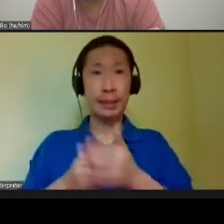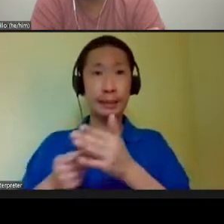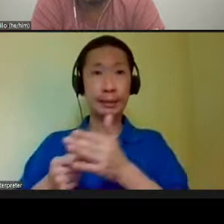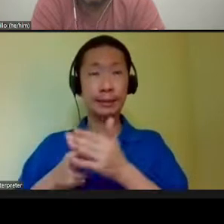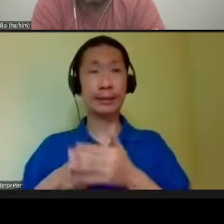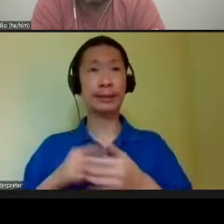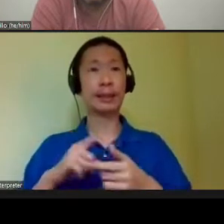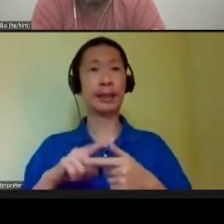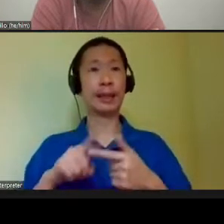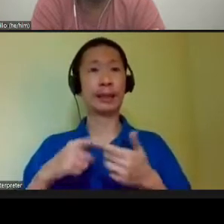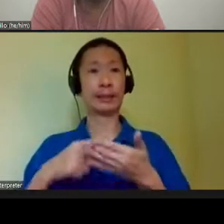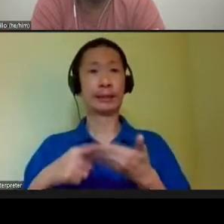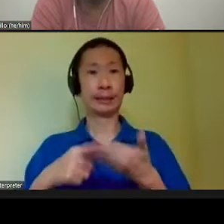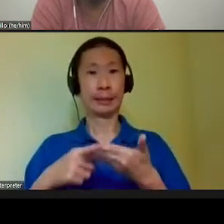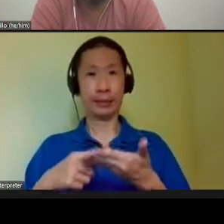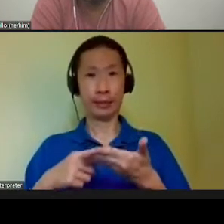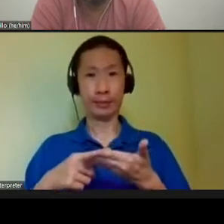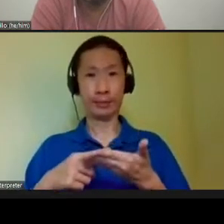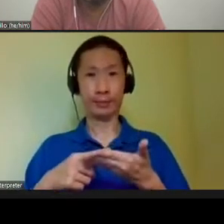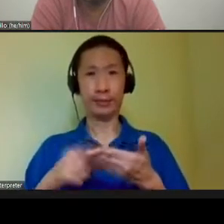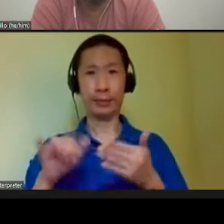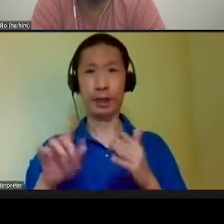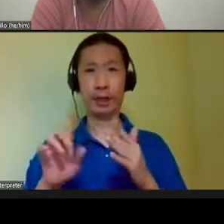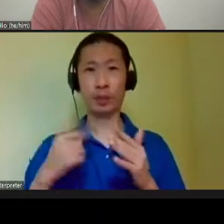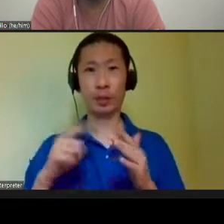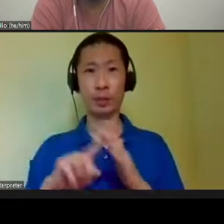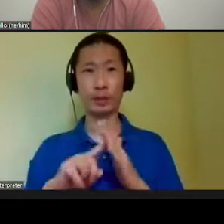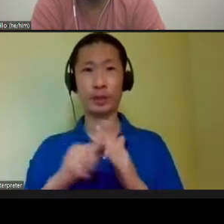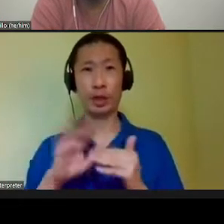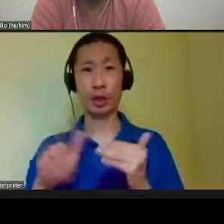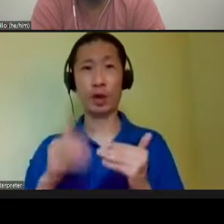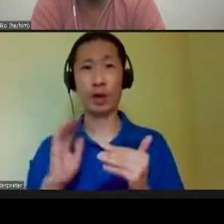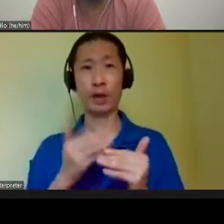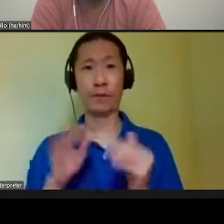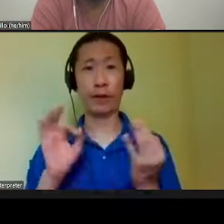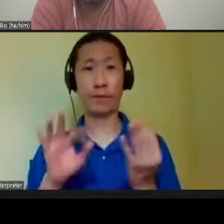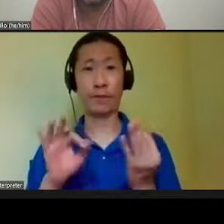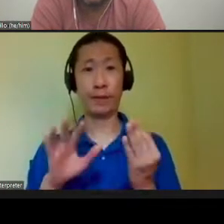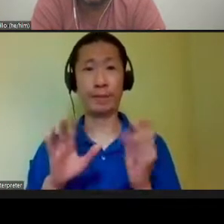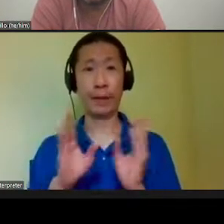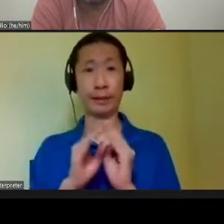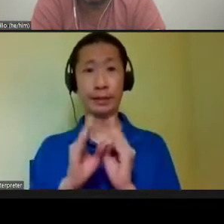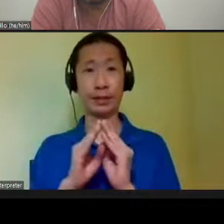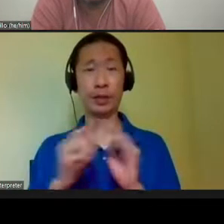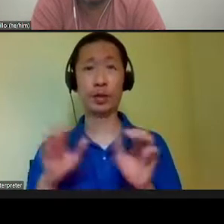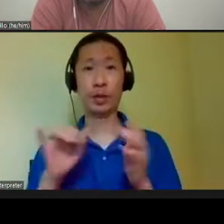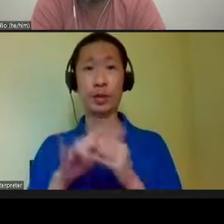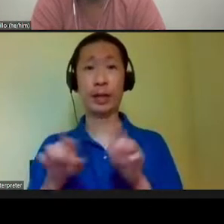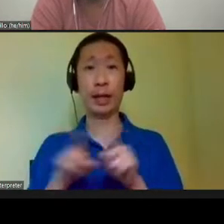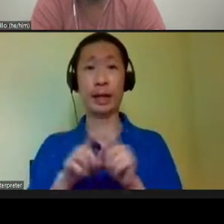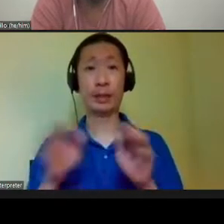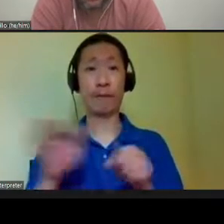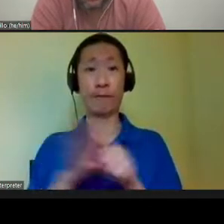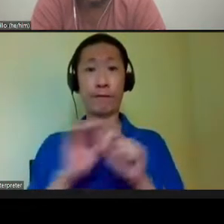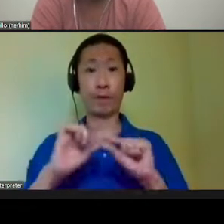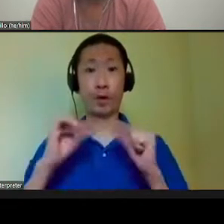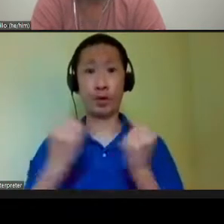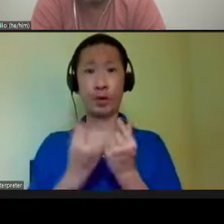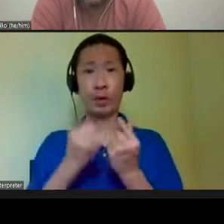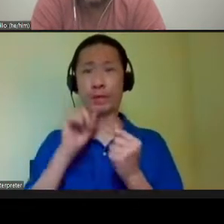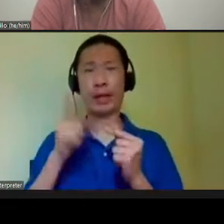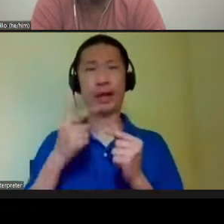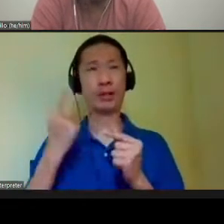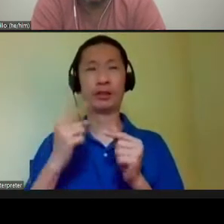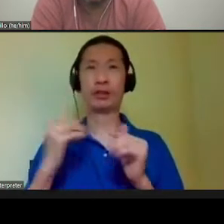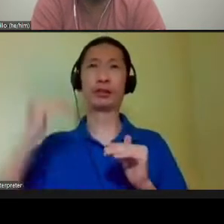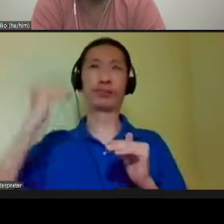discussing that. So that's where we're starting all of the feedback sessions, and we do them as a full group. So it's not just this hierarchical